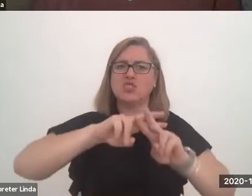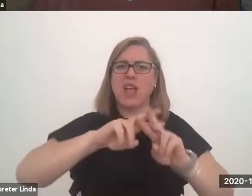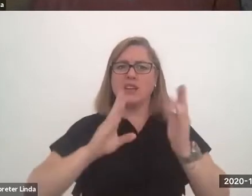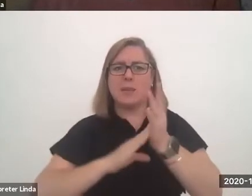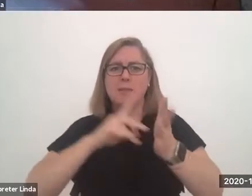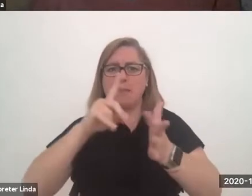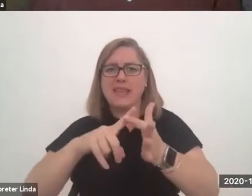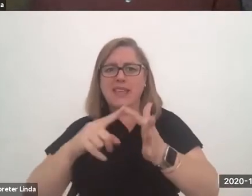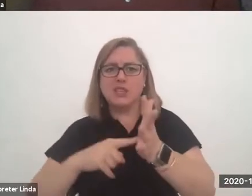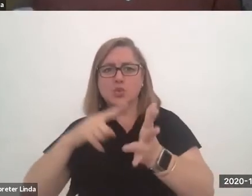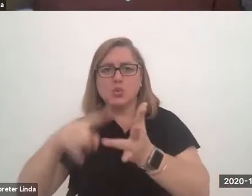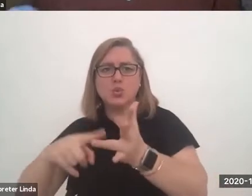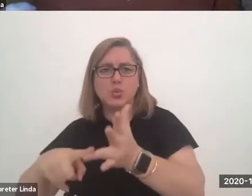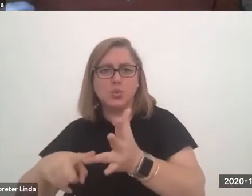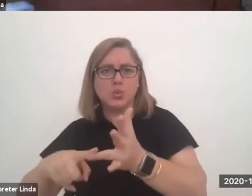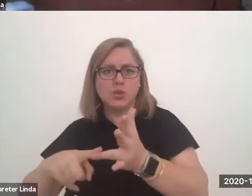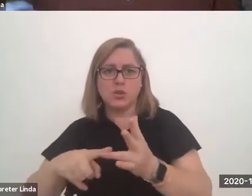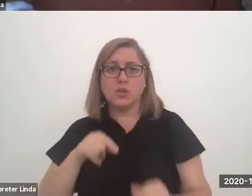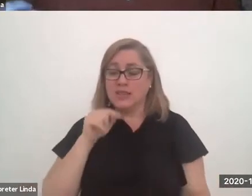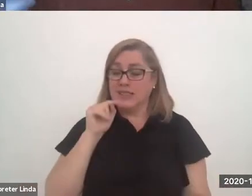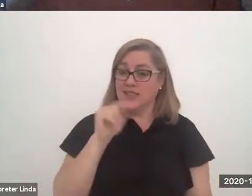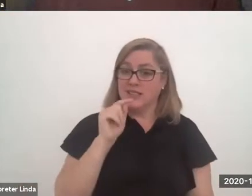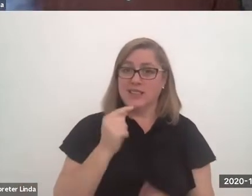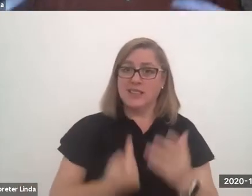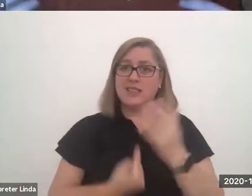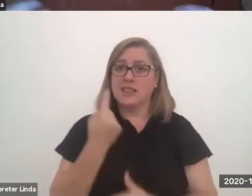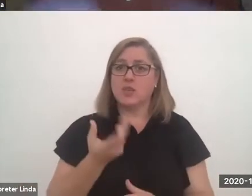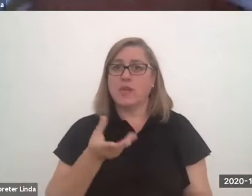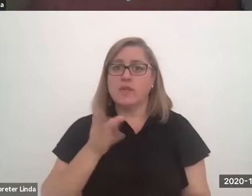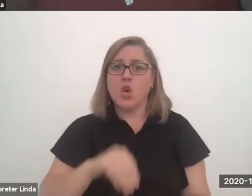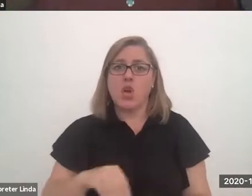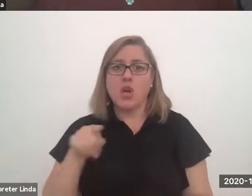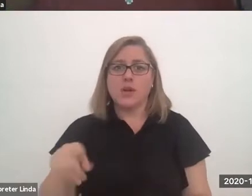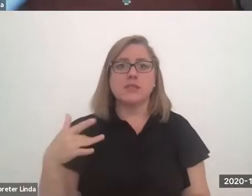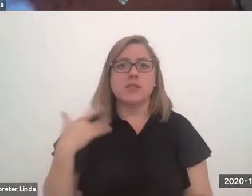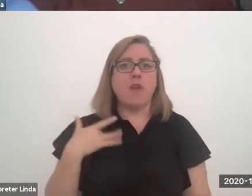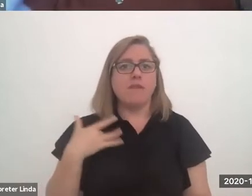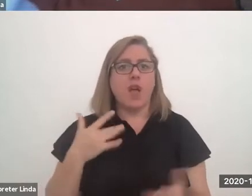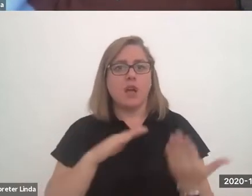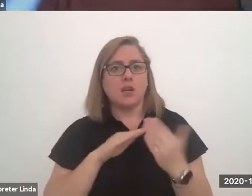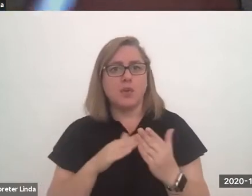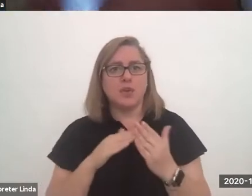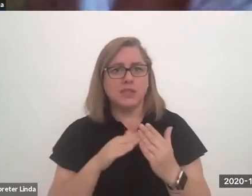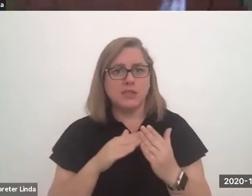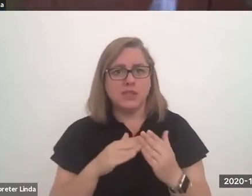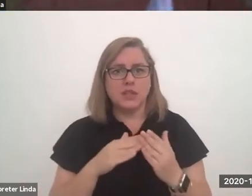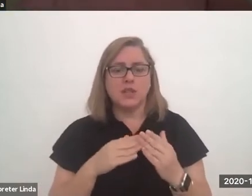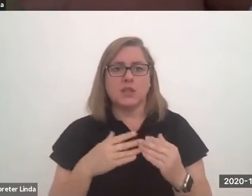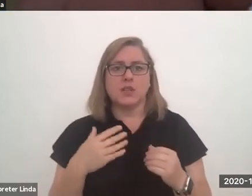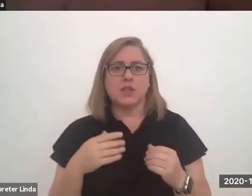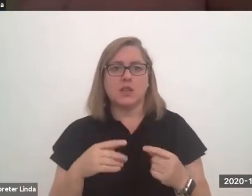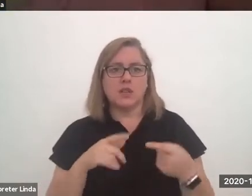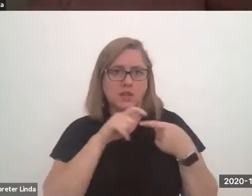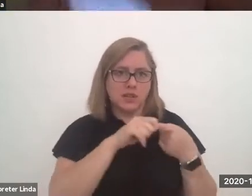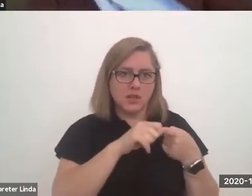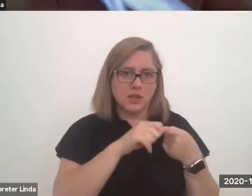very much coming from the pockets of survivor communities. So there's this one, on this